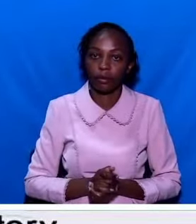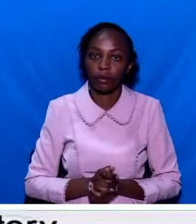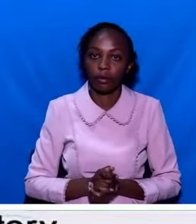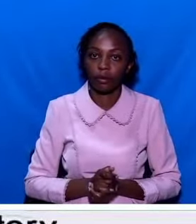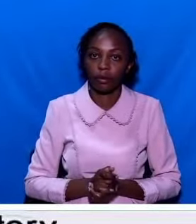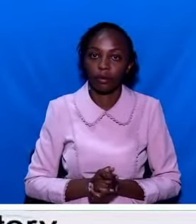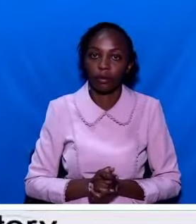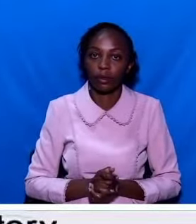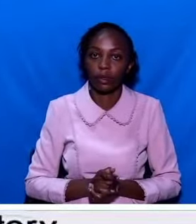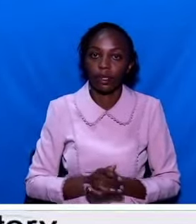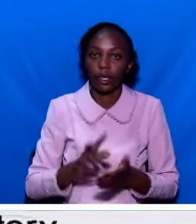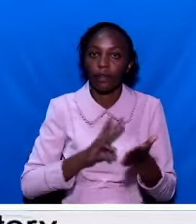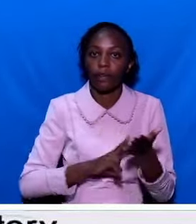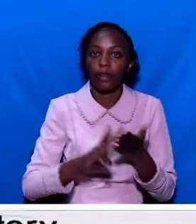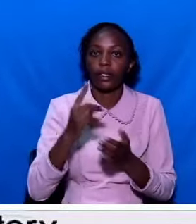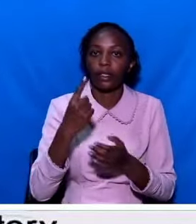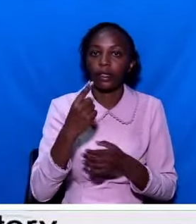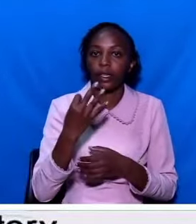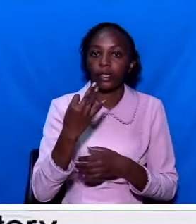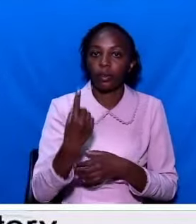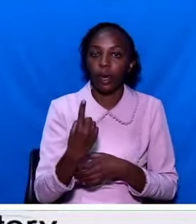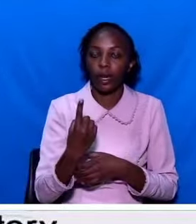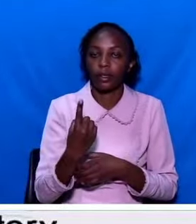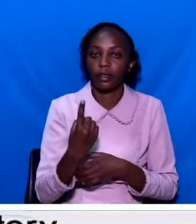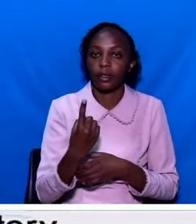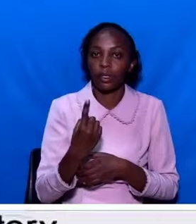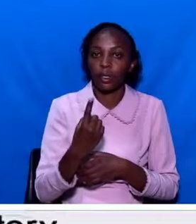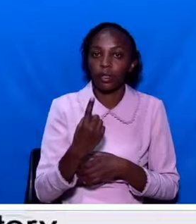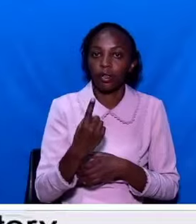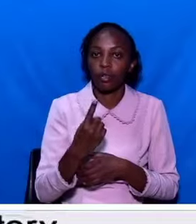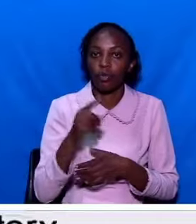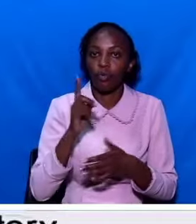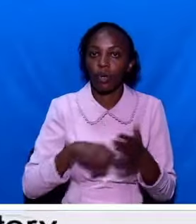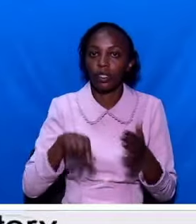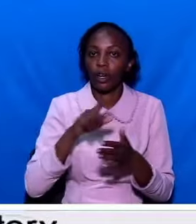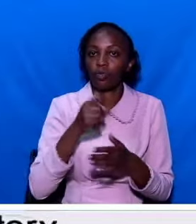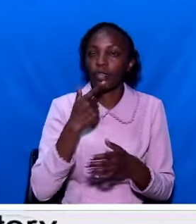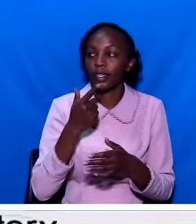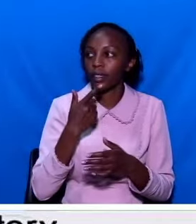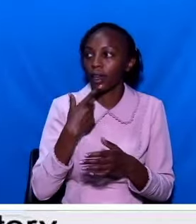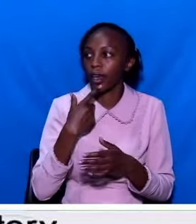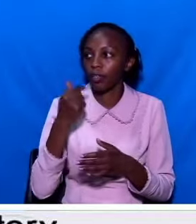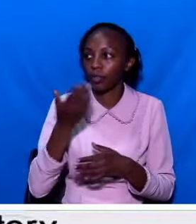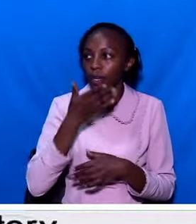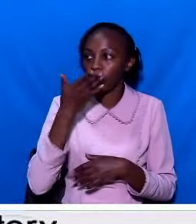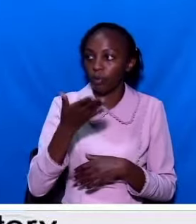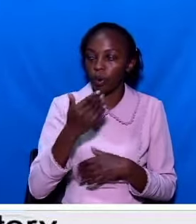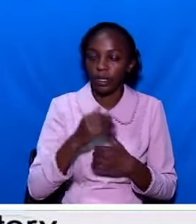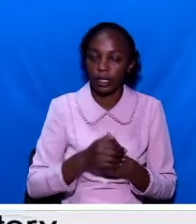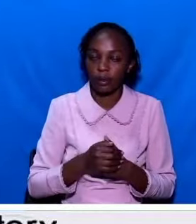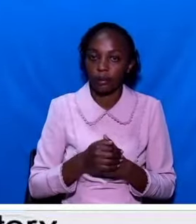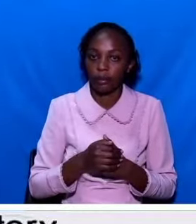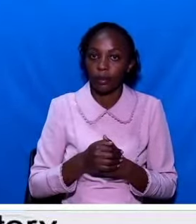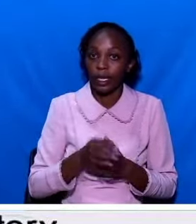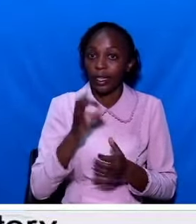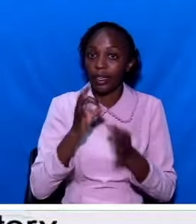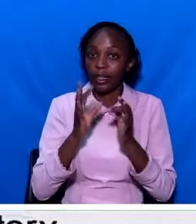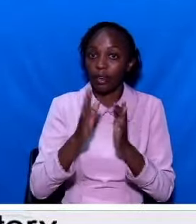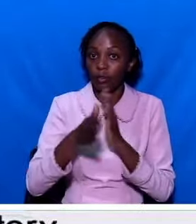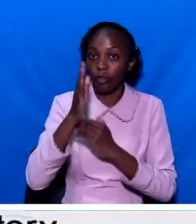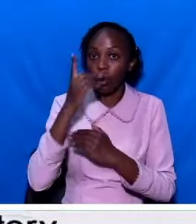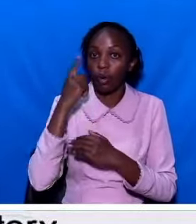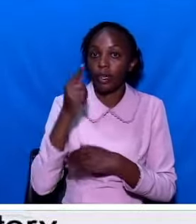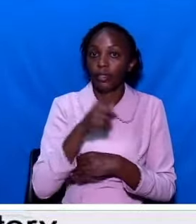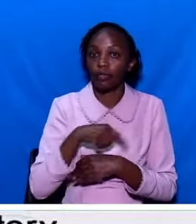Verse 31. What then shall we say in response to these things? If God is for